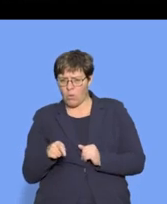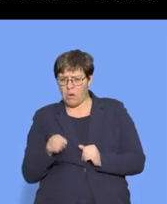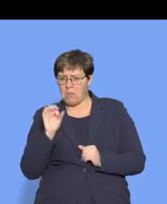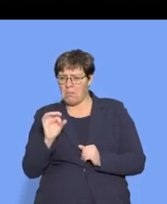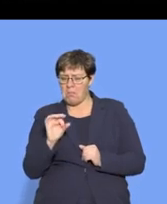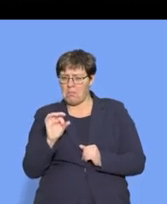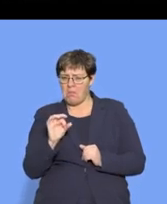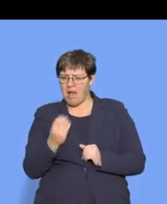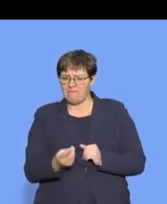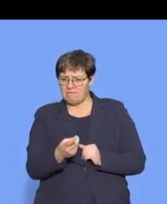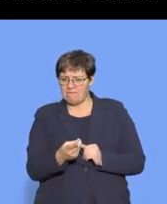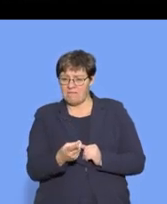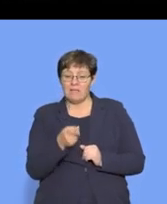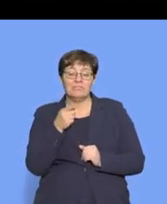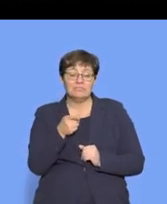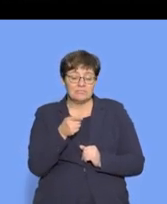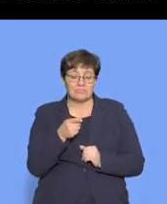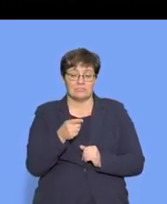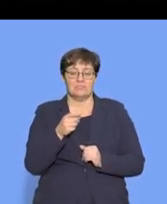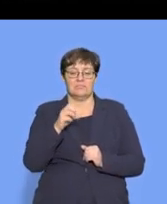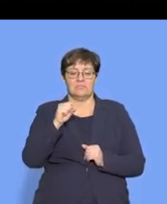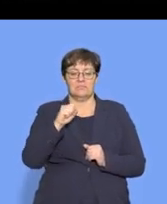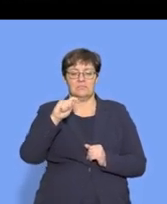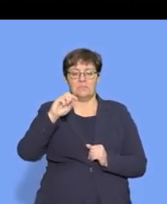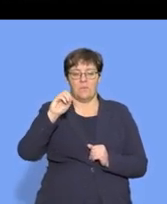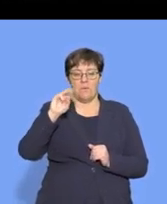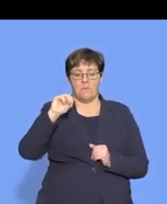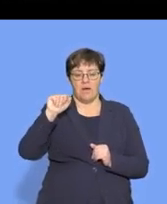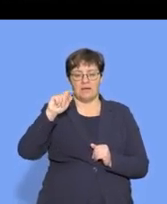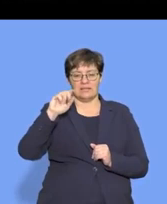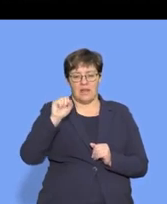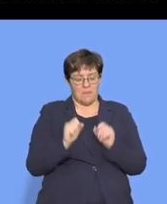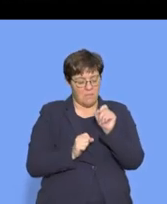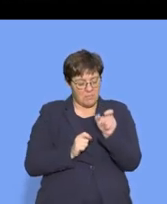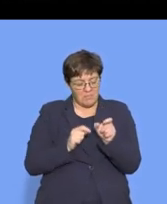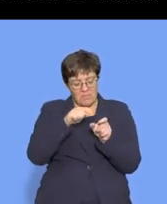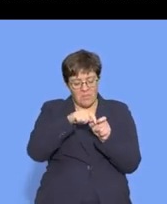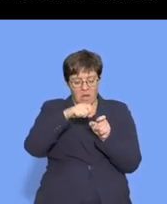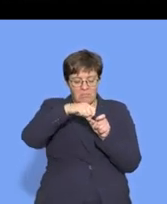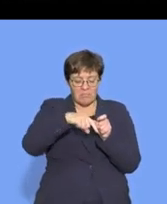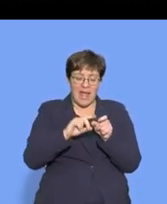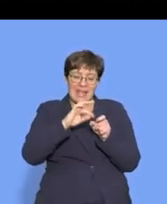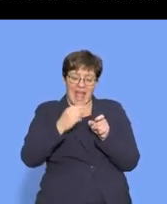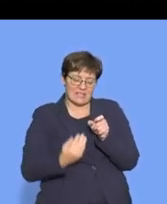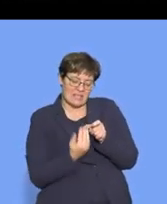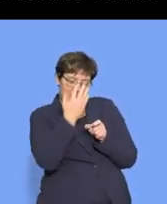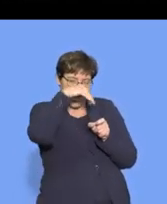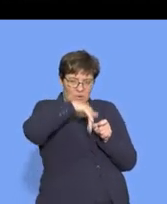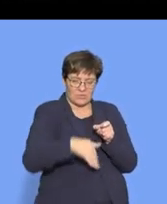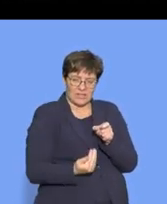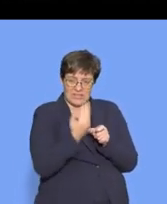at before. That is one of the stomata, a little pore through which the gas can get into the